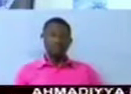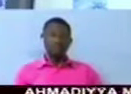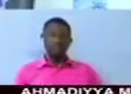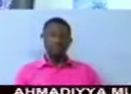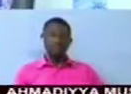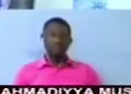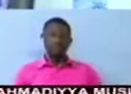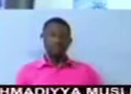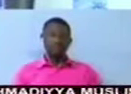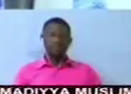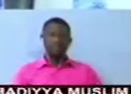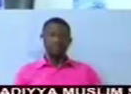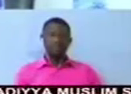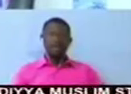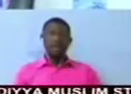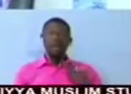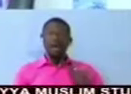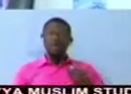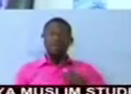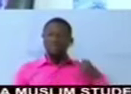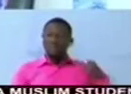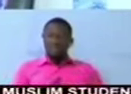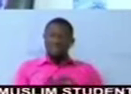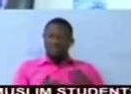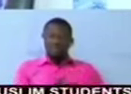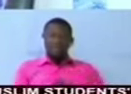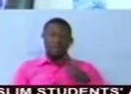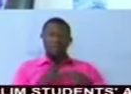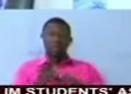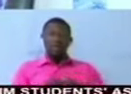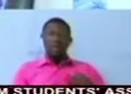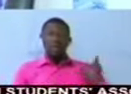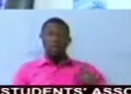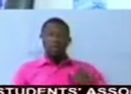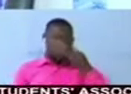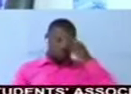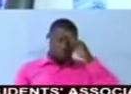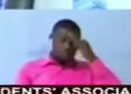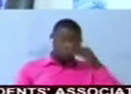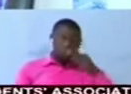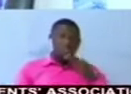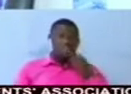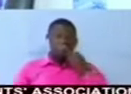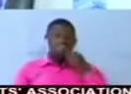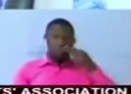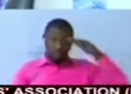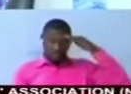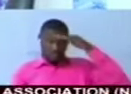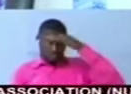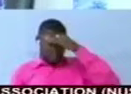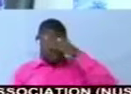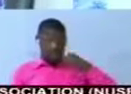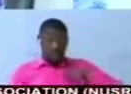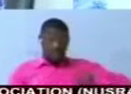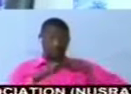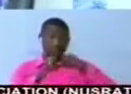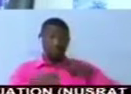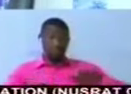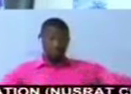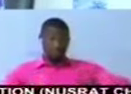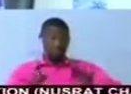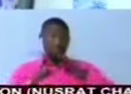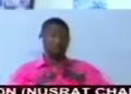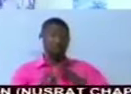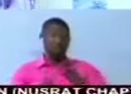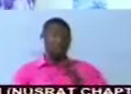may def ak ñom. How I fought for smoking cannabis with those boys around my street. Ñoñu dinañ gom ne man